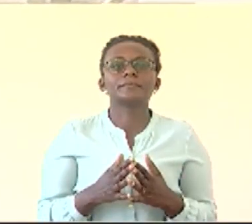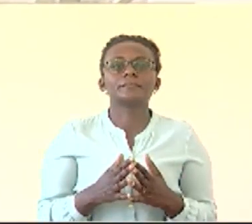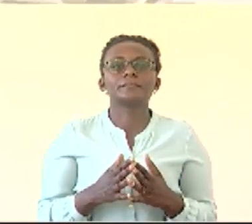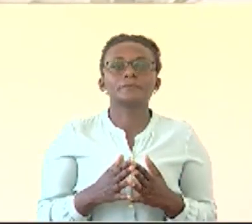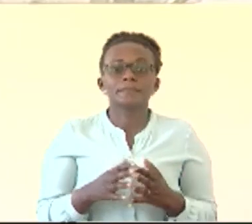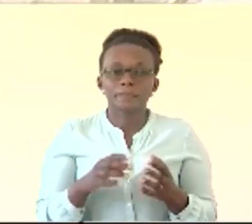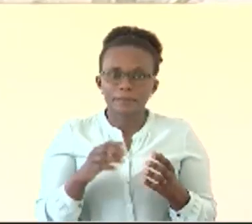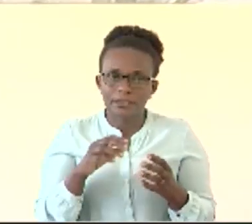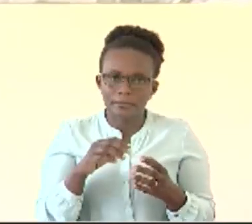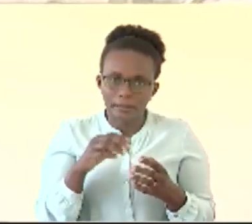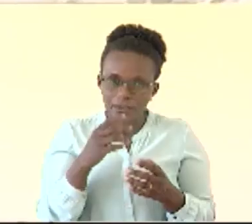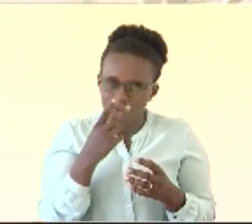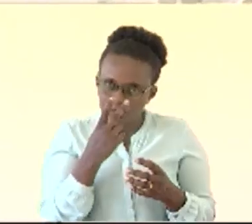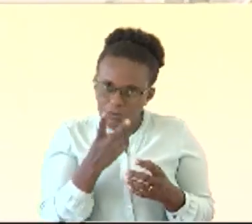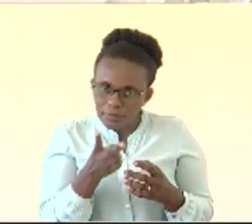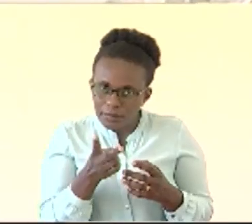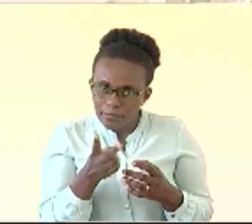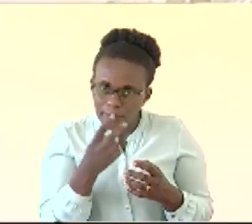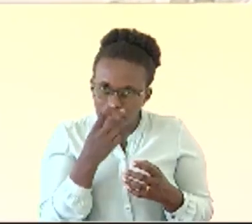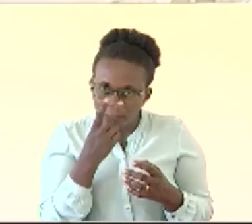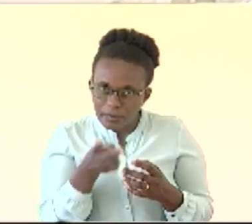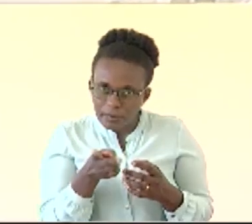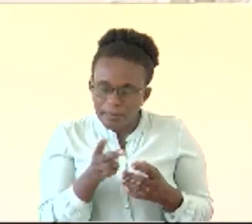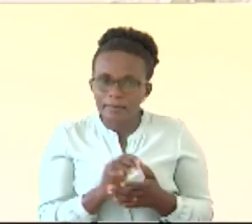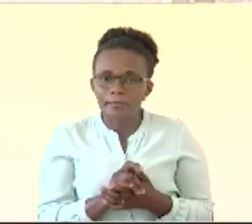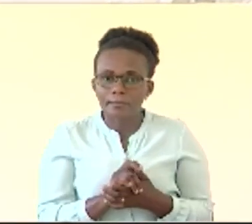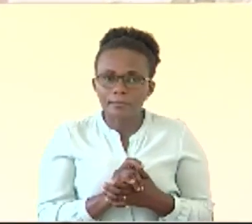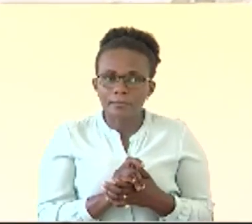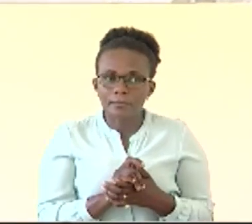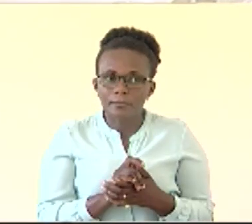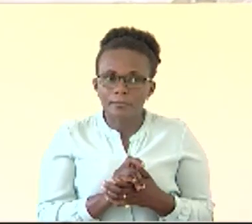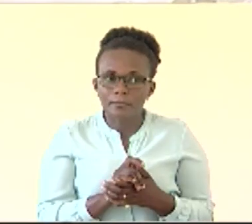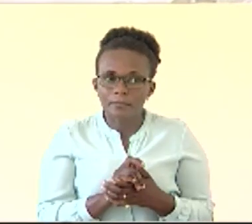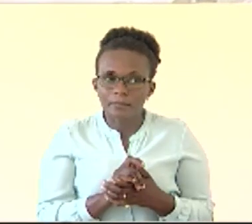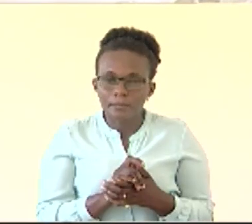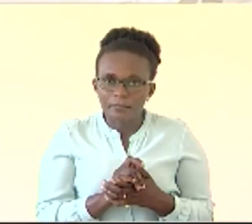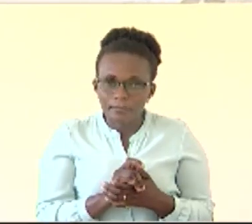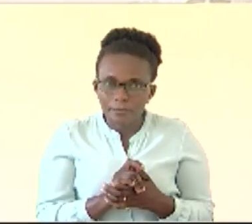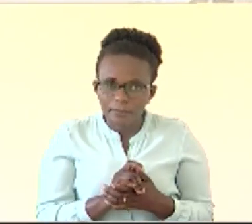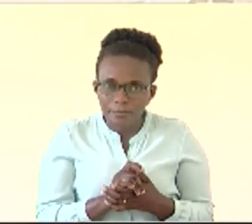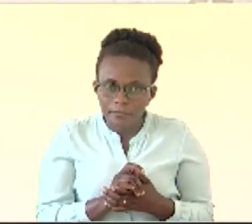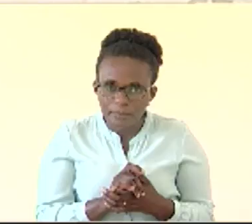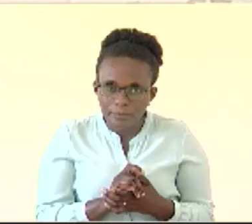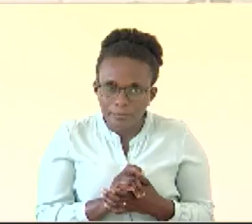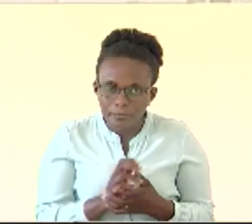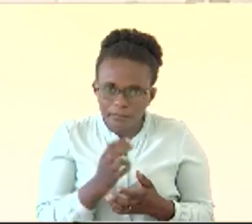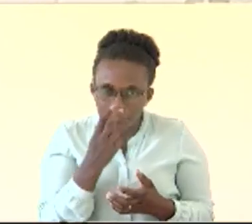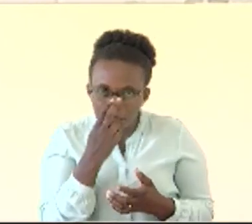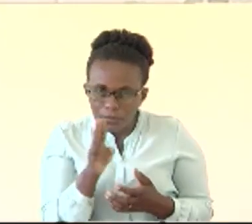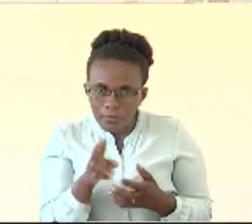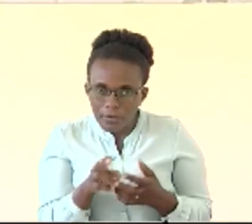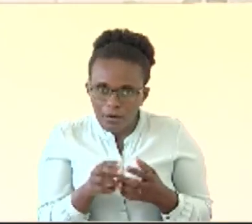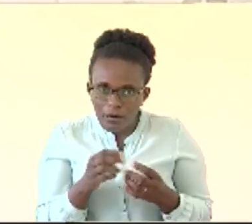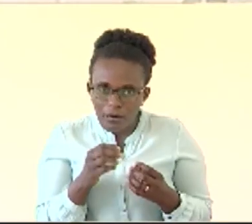on, I just want you to take note of what is happening. Do you see the gas that is forming?